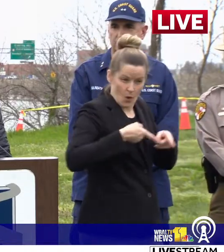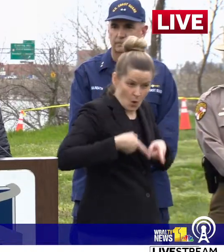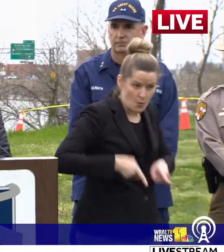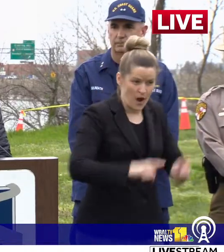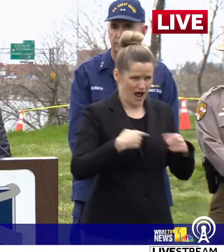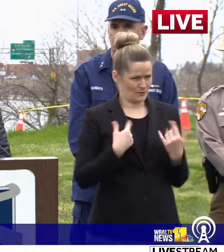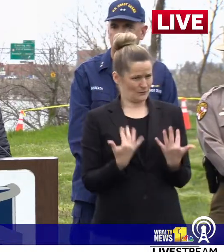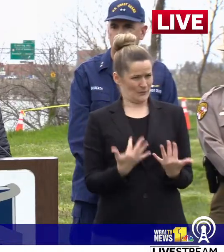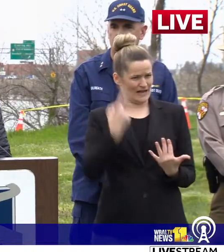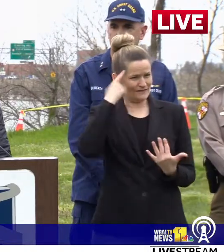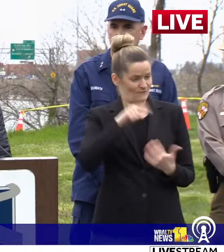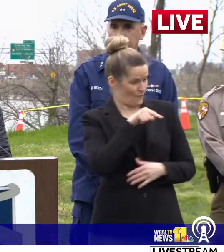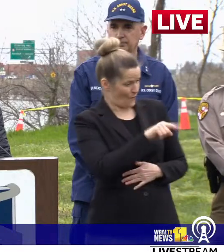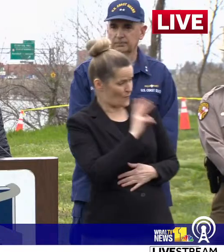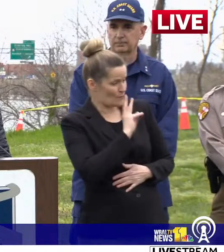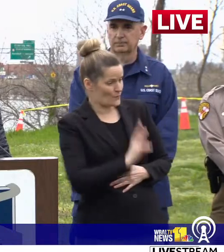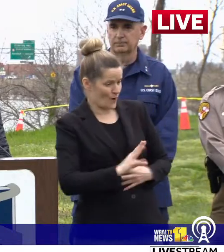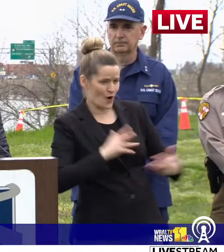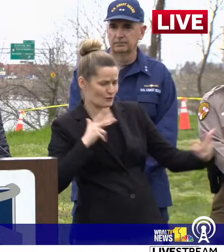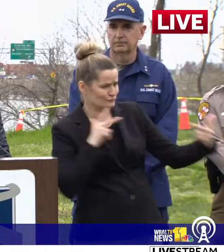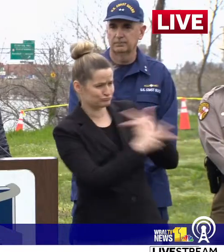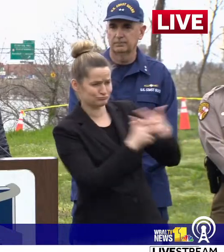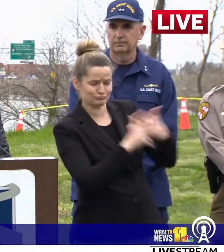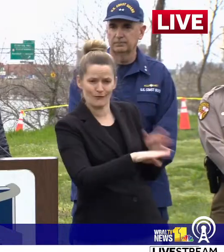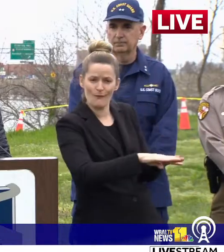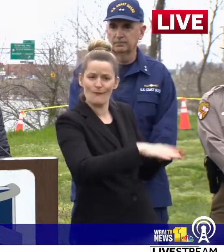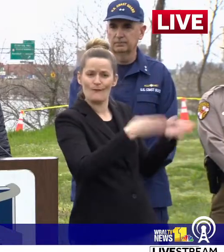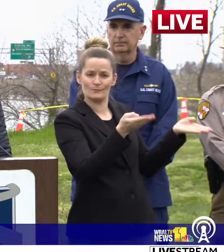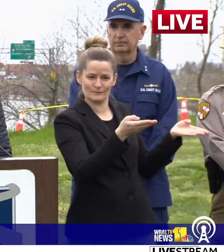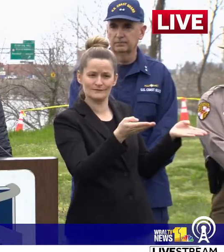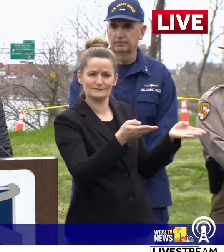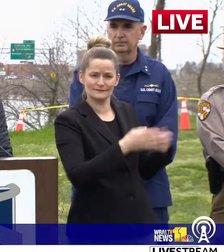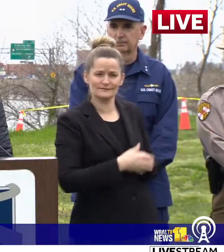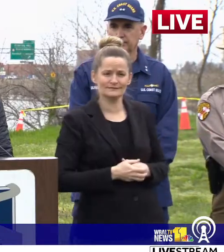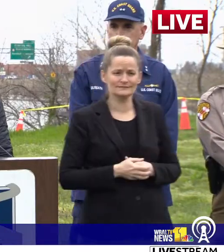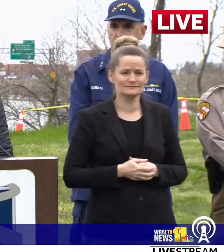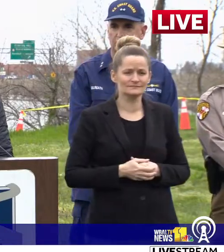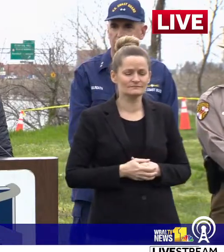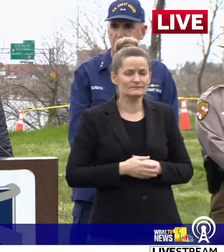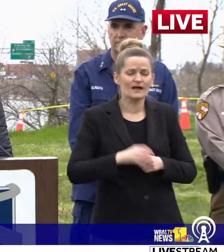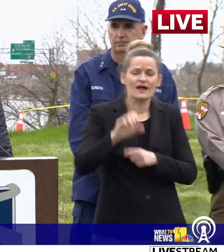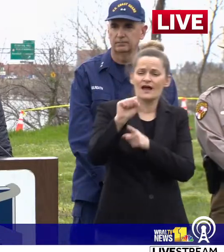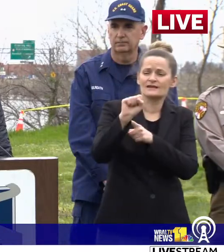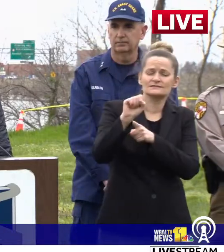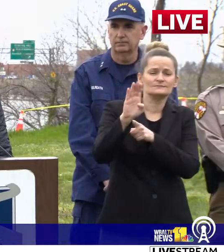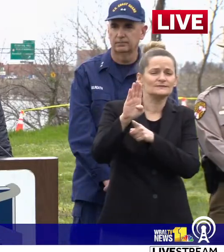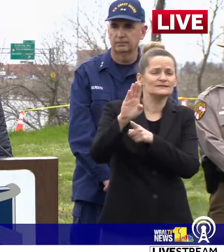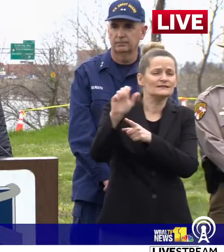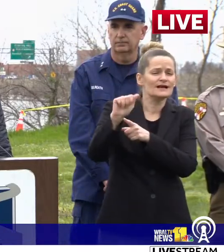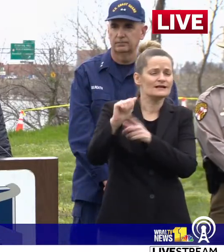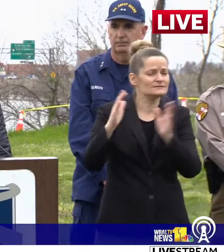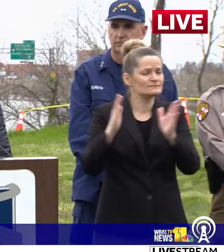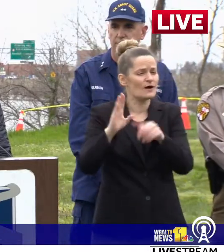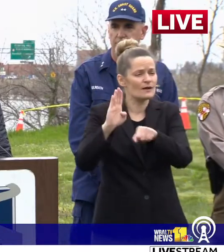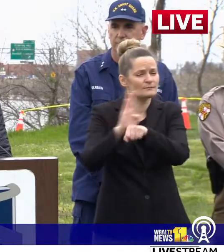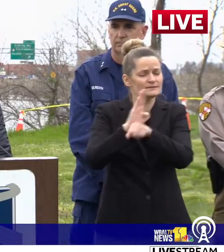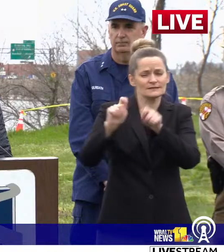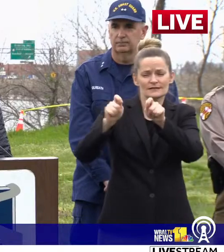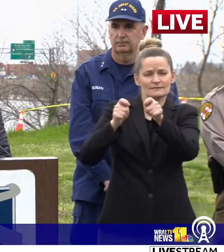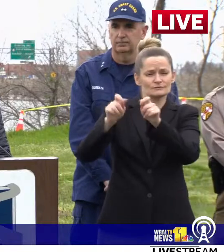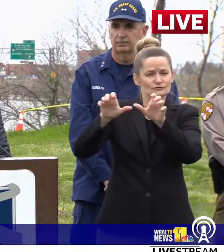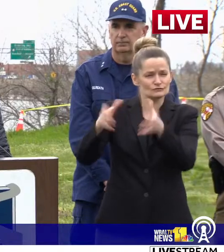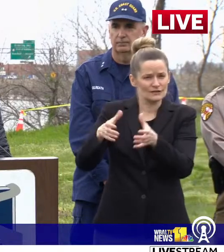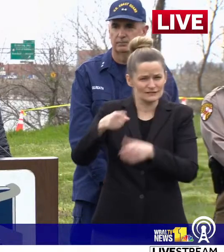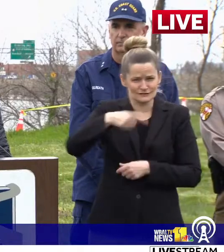Small businesses, the governor mentioned the good news from today. The SBA administrator, Guzman,